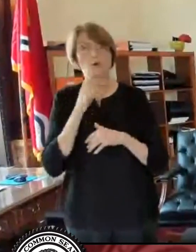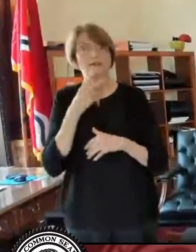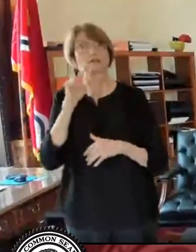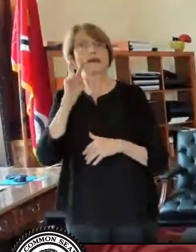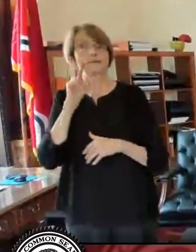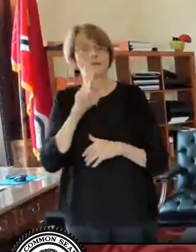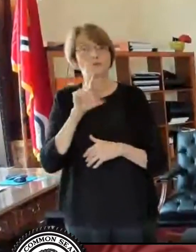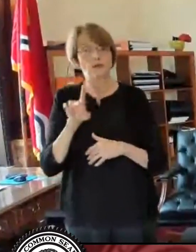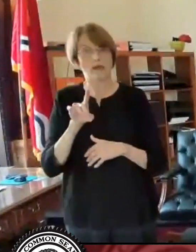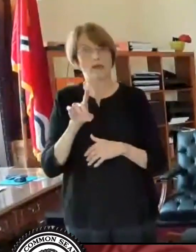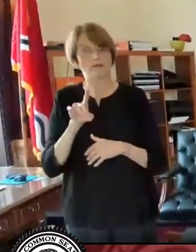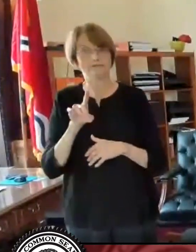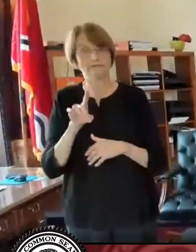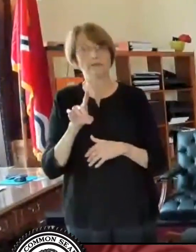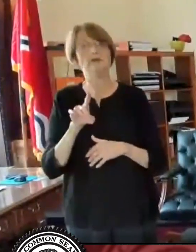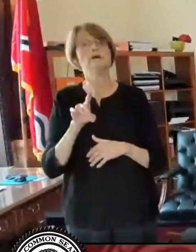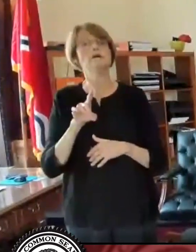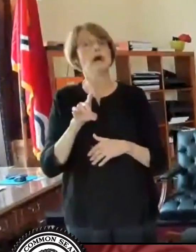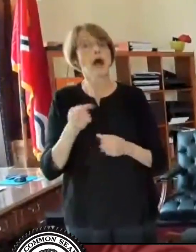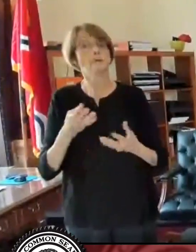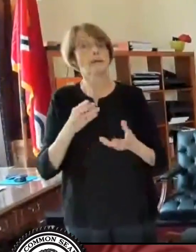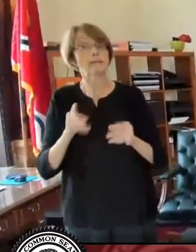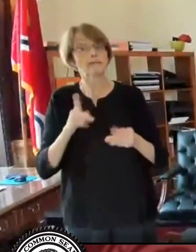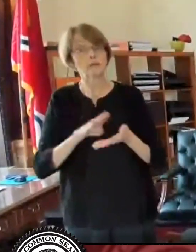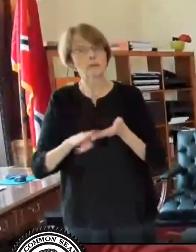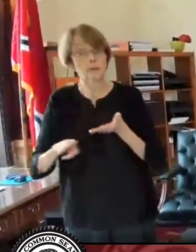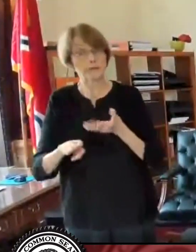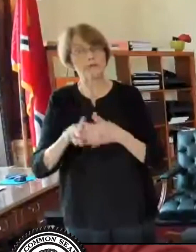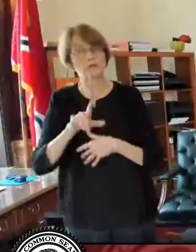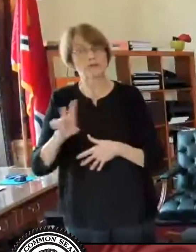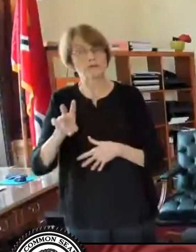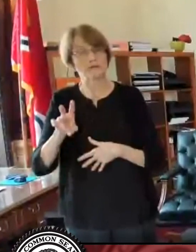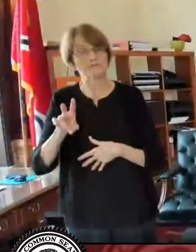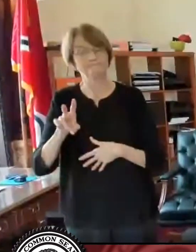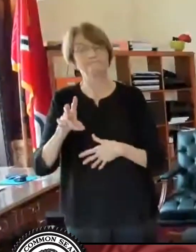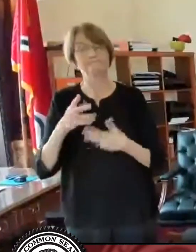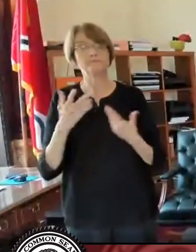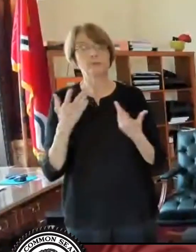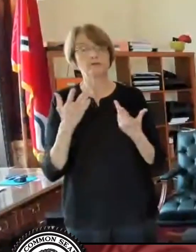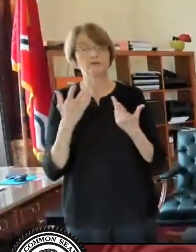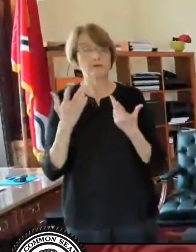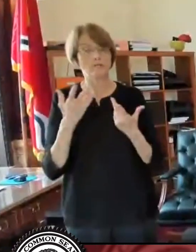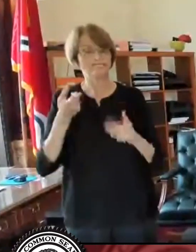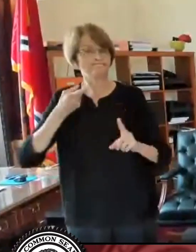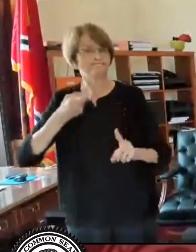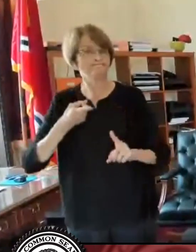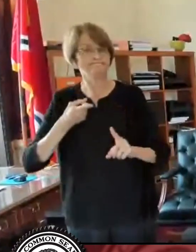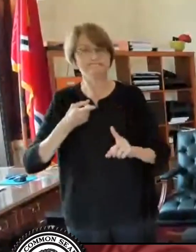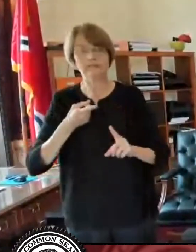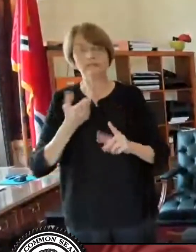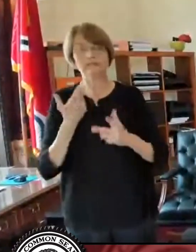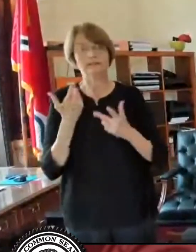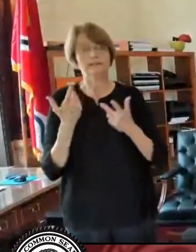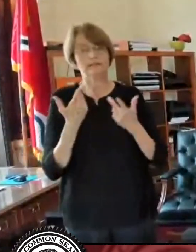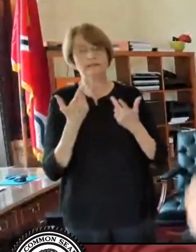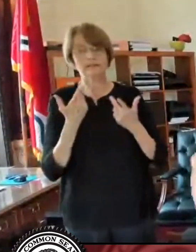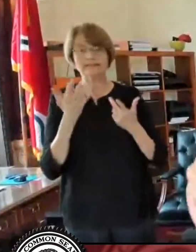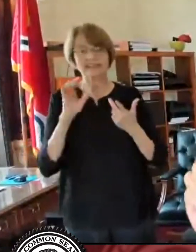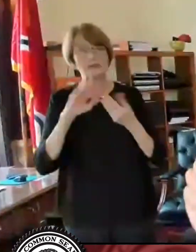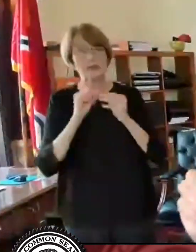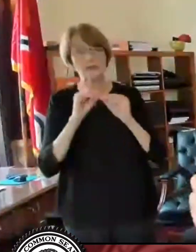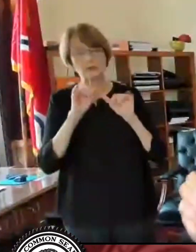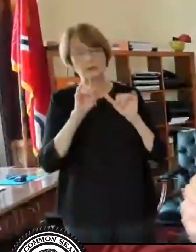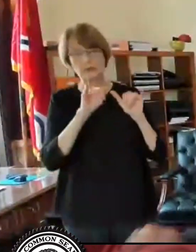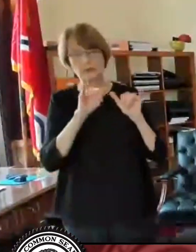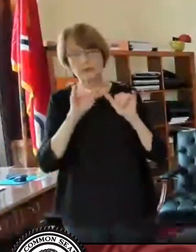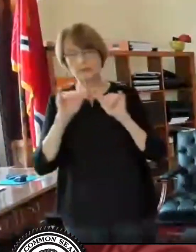yesterday, 27 discharged. So I think the takeaway here is that things are at a bit of a plateau, just